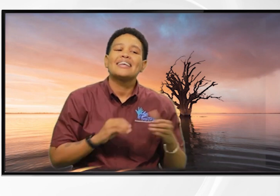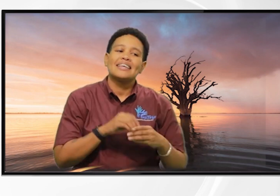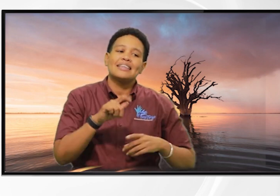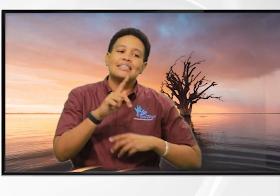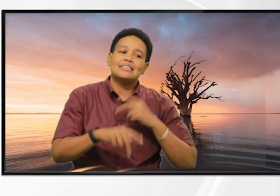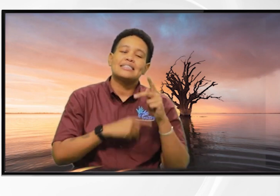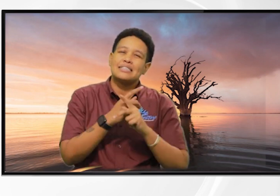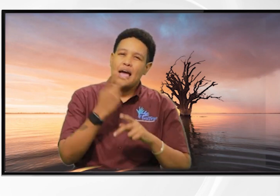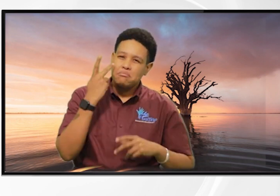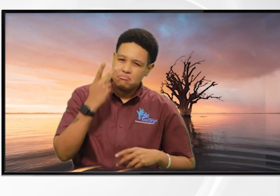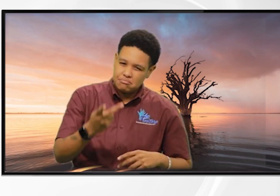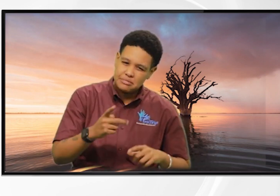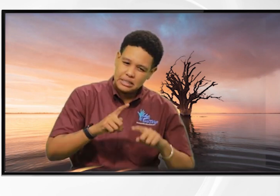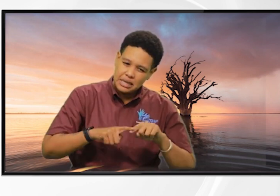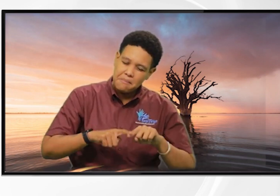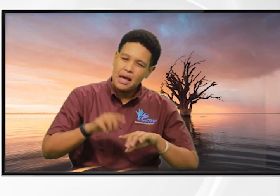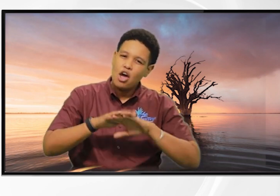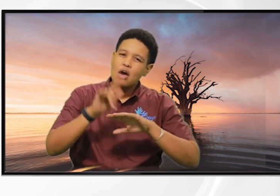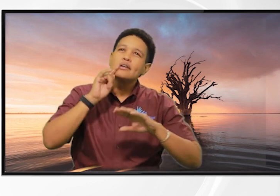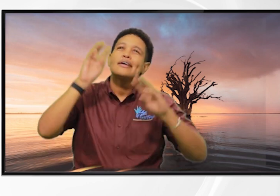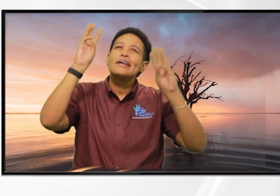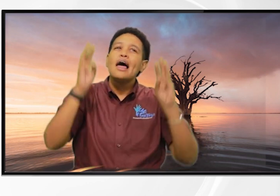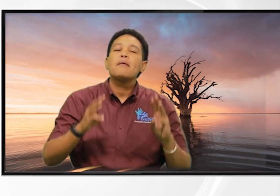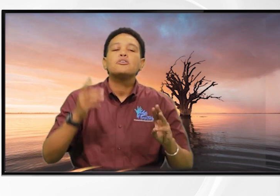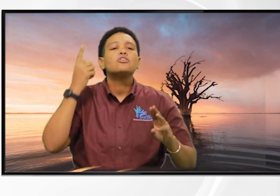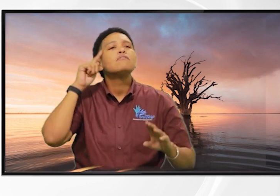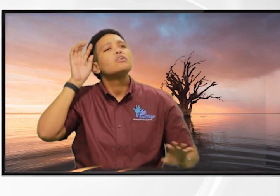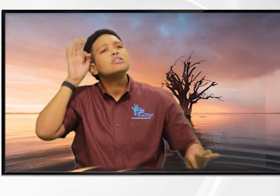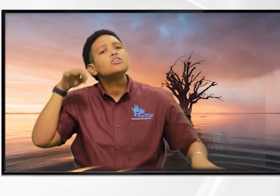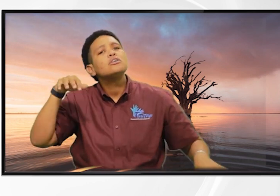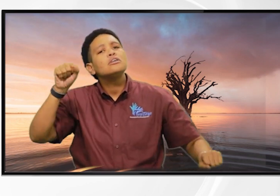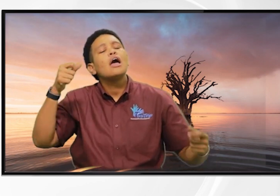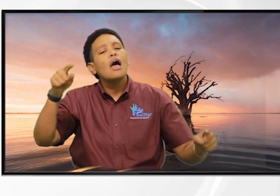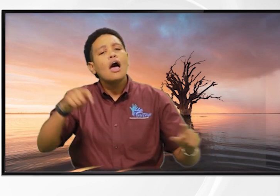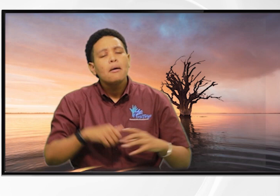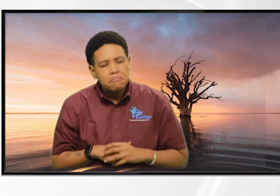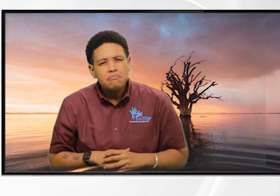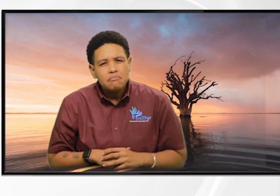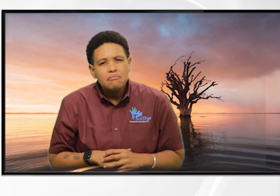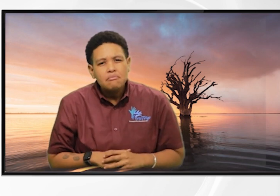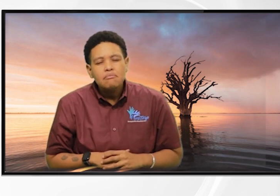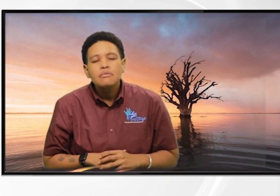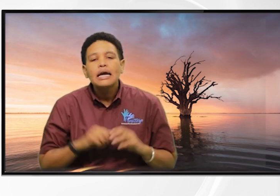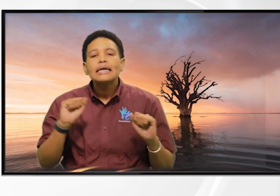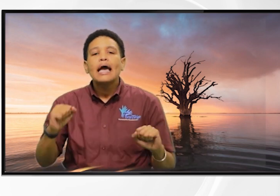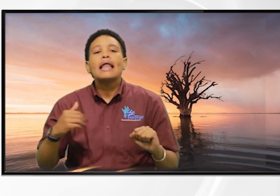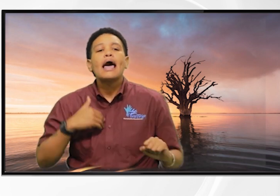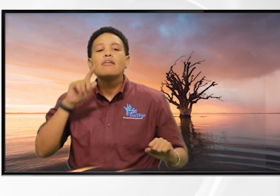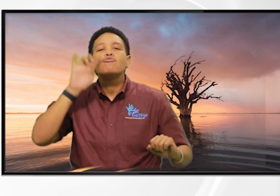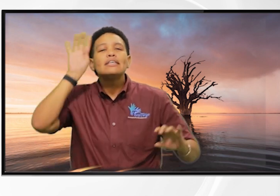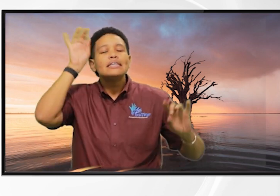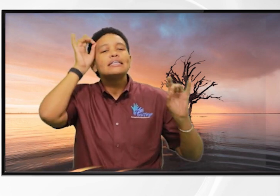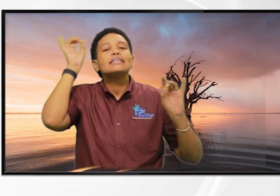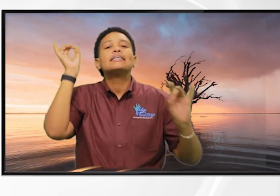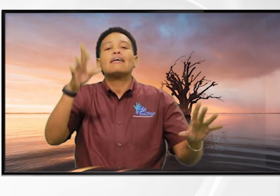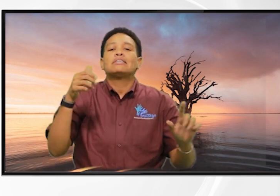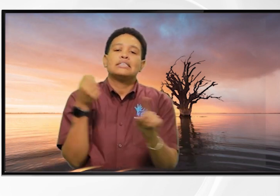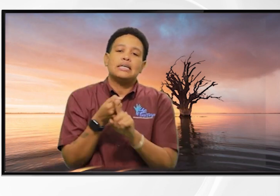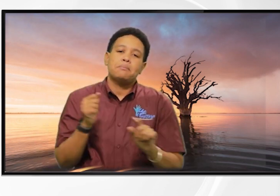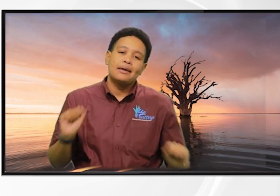kind of regime, depending on the climatology for decision making, can have devastating